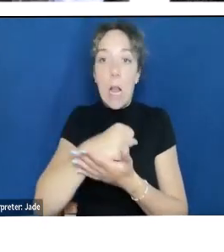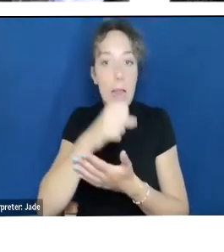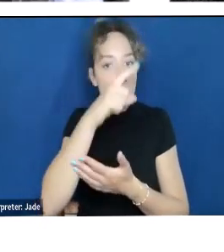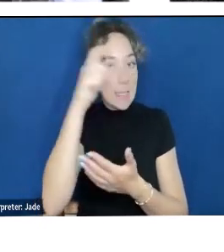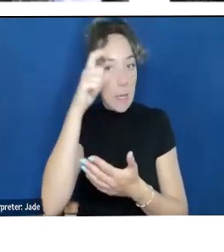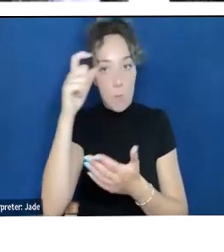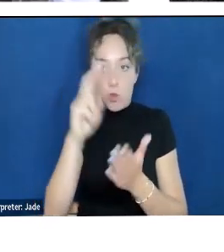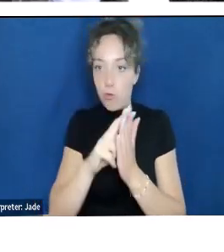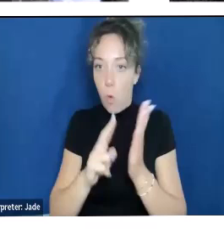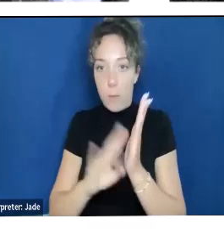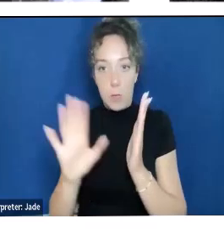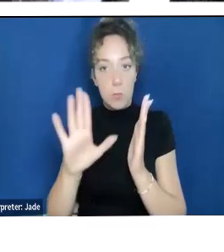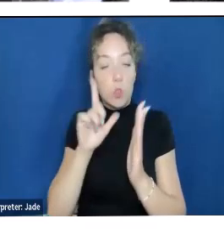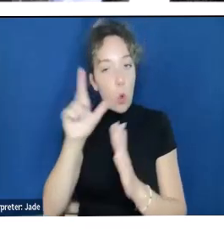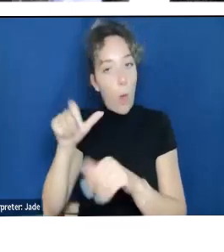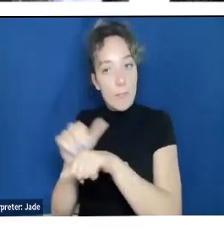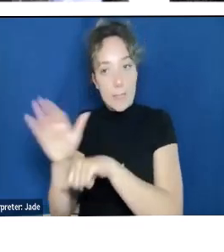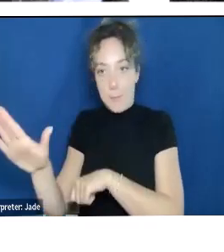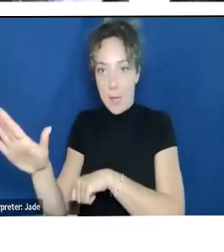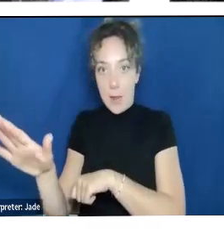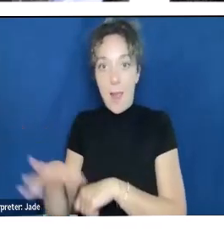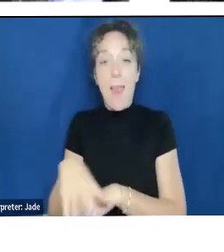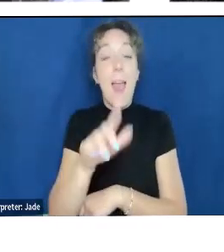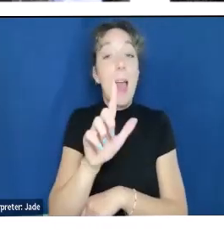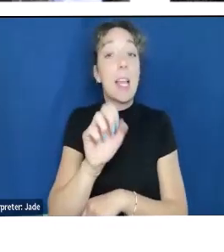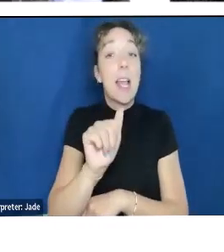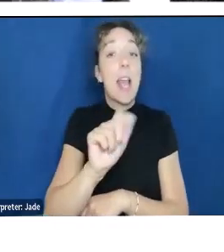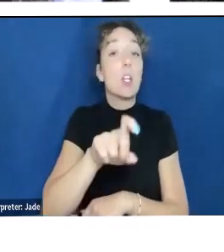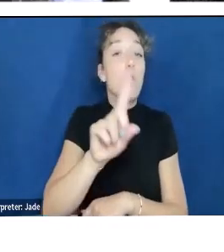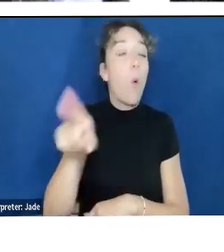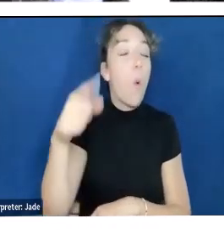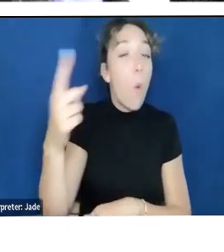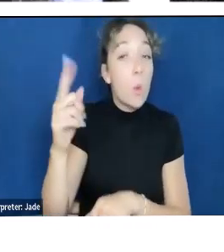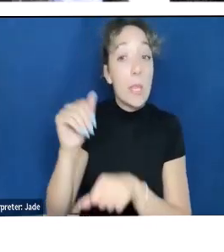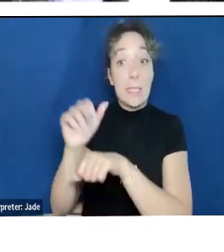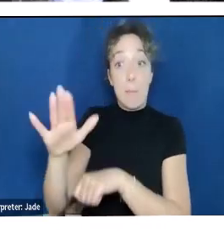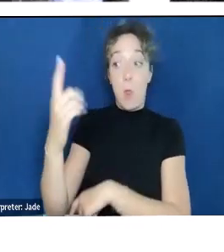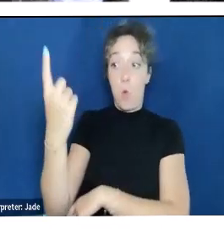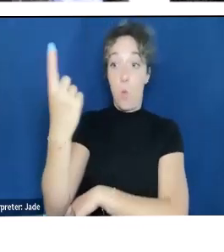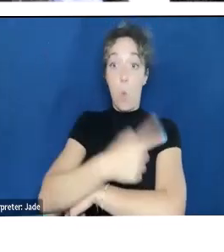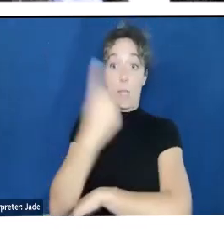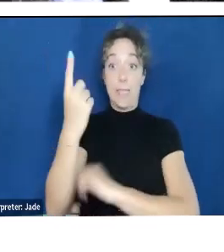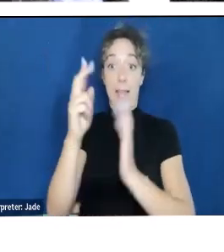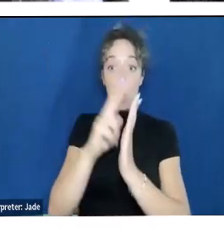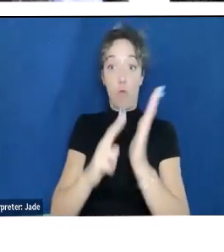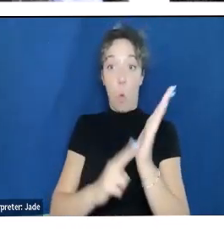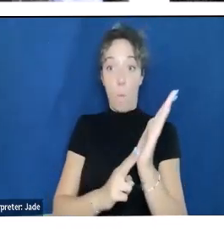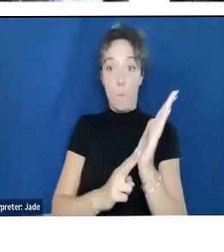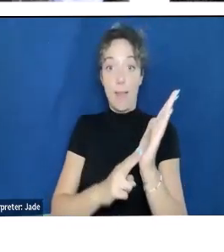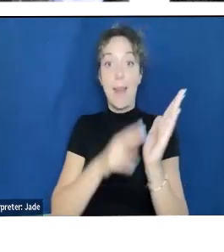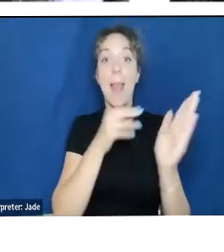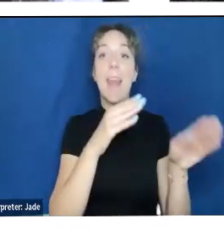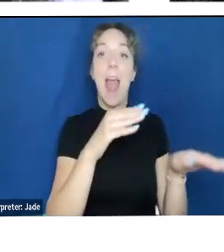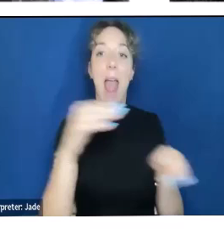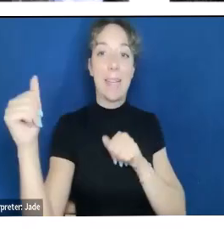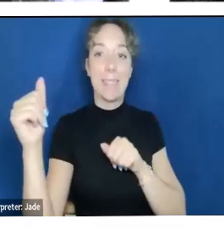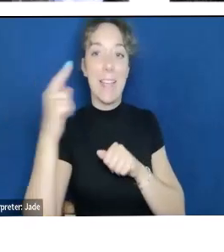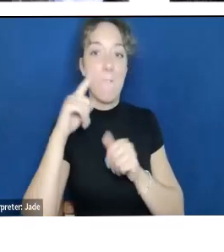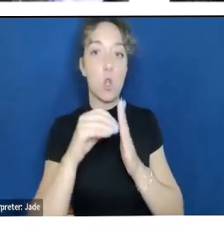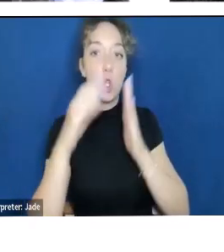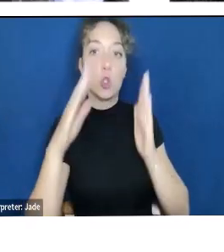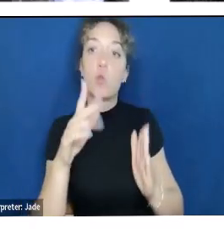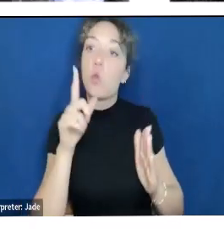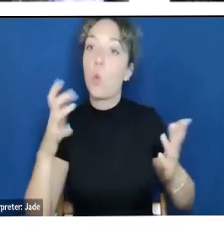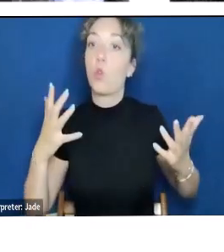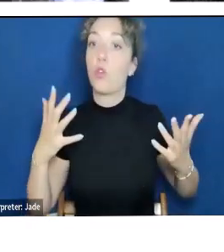enrollment. LEAs should only submit a one-day enrollment and exit for the student that completed